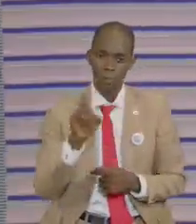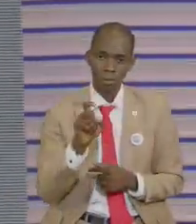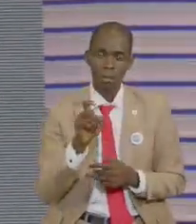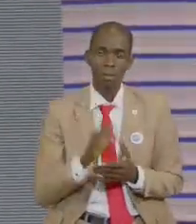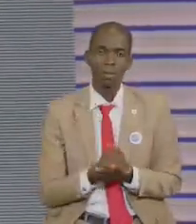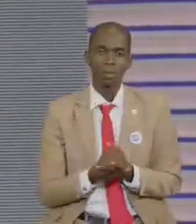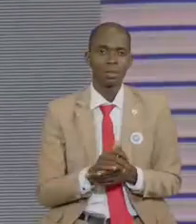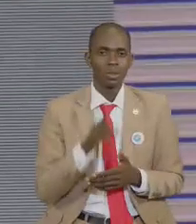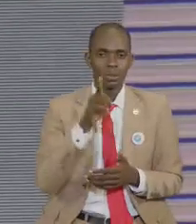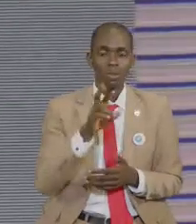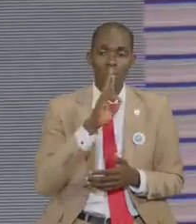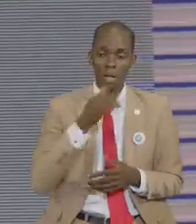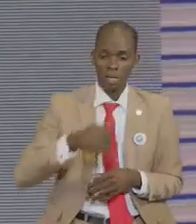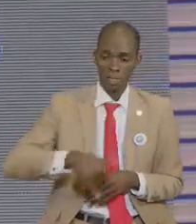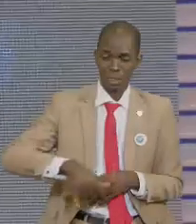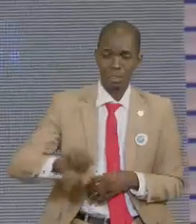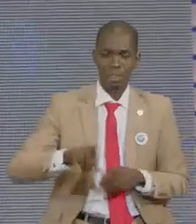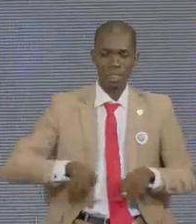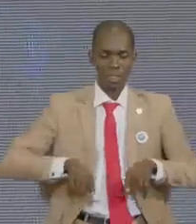you're still living in evil.